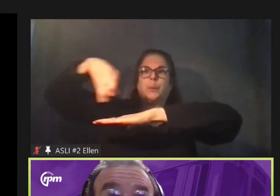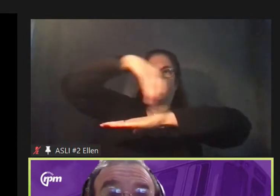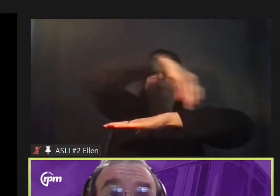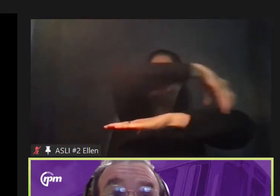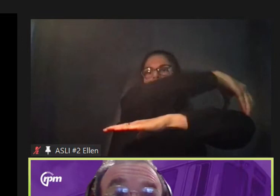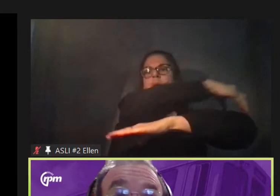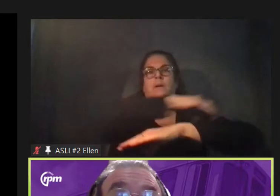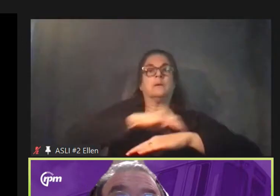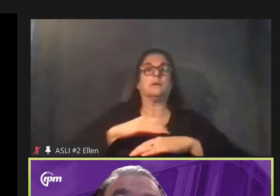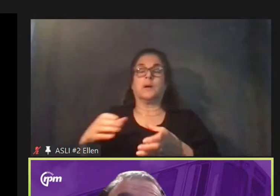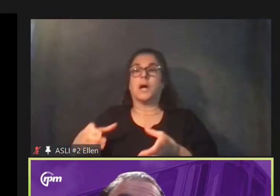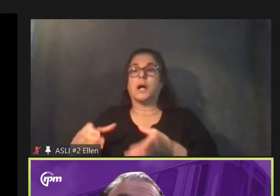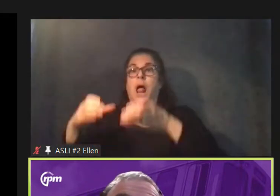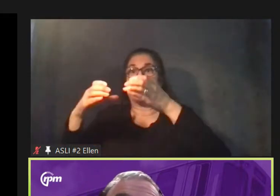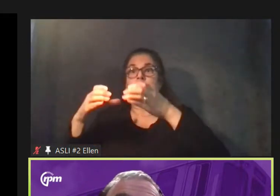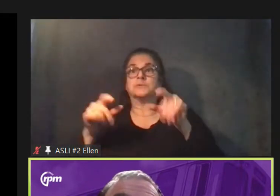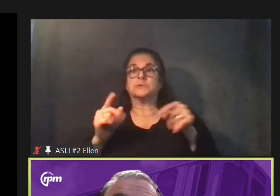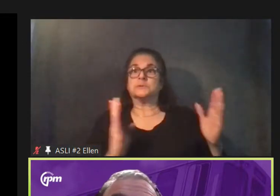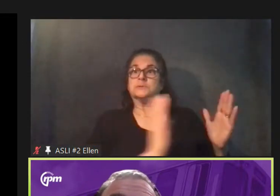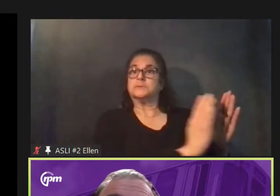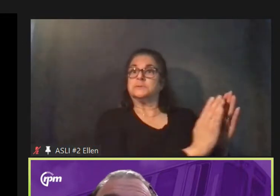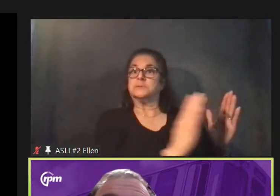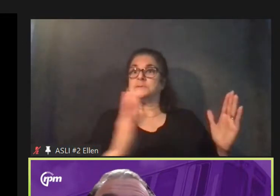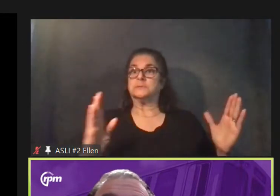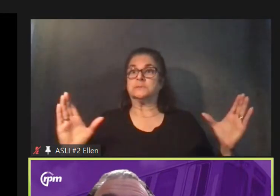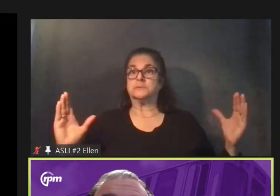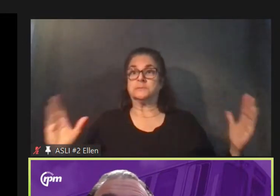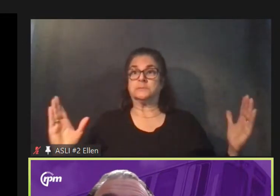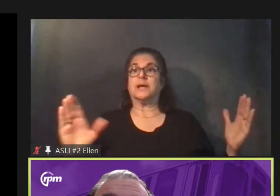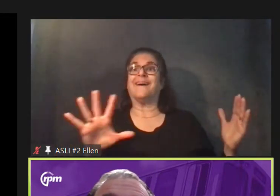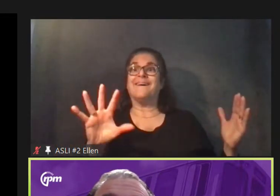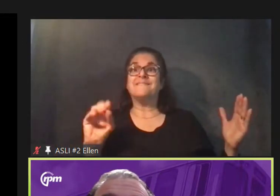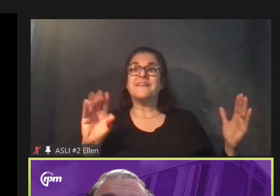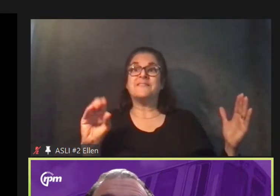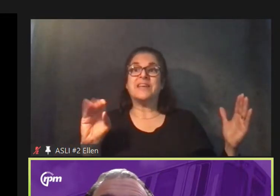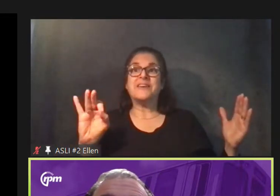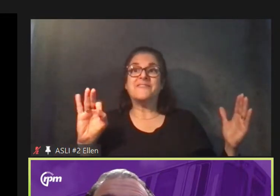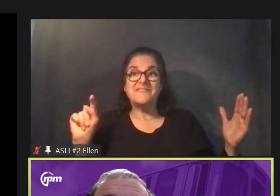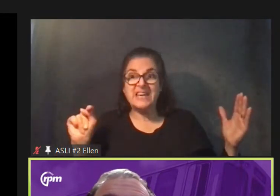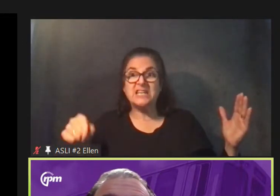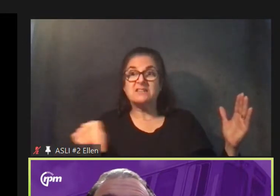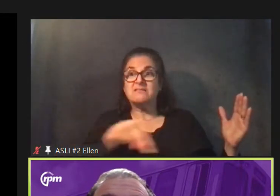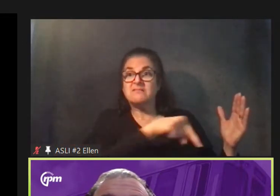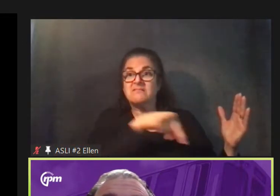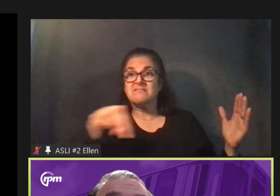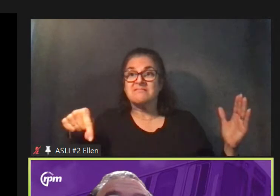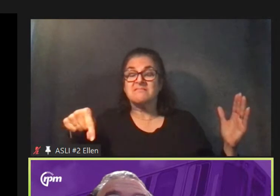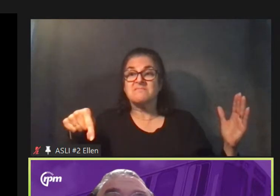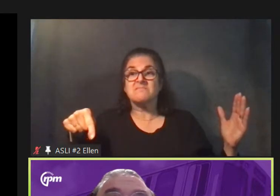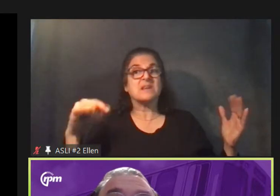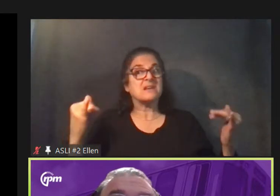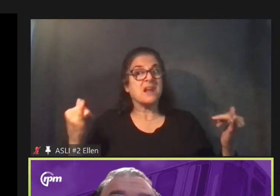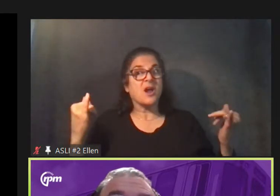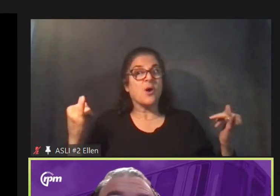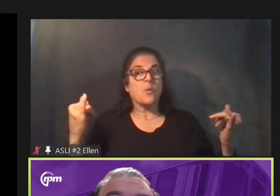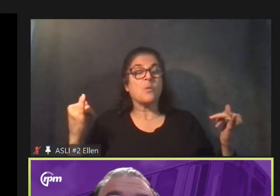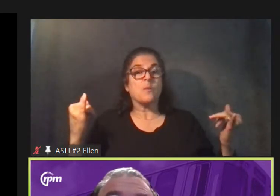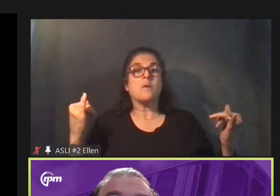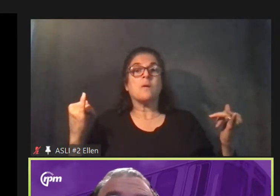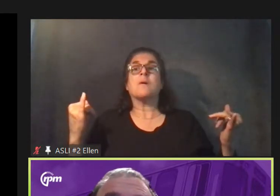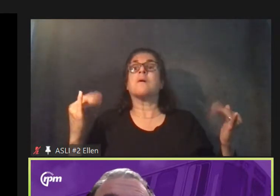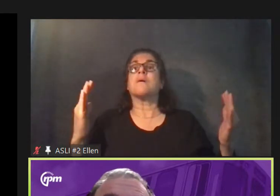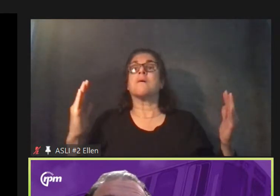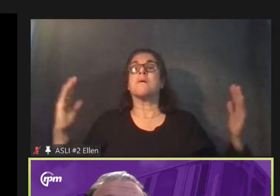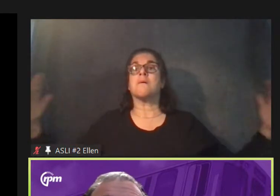about 50 feet apart, but with this new bridge, we can cut the number of columns actually by 3/4 because we need